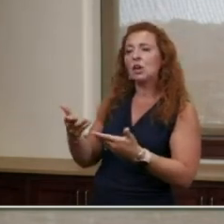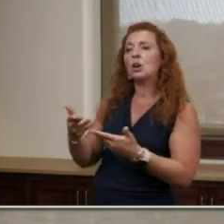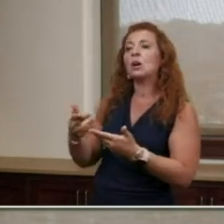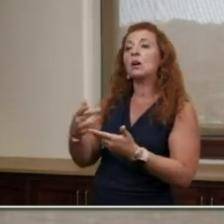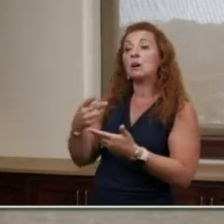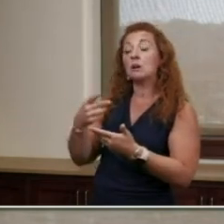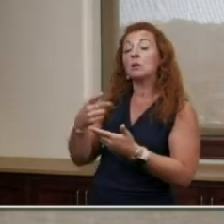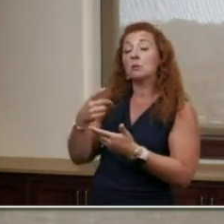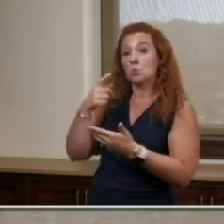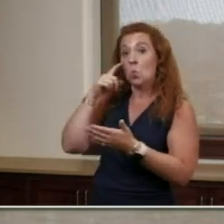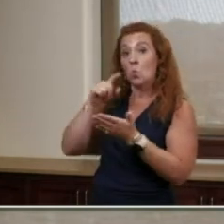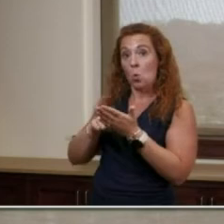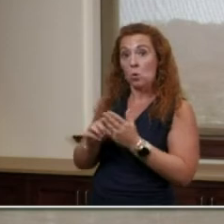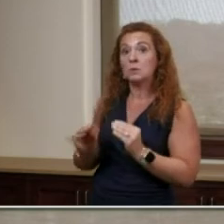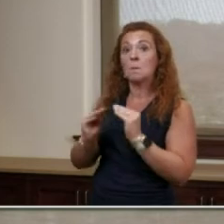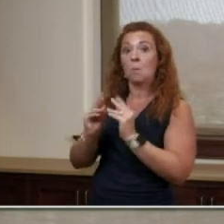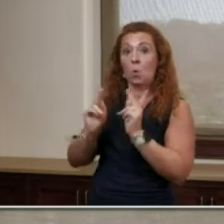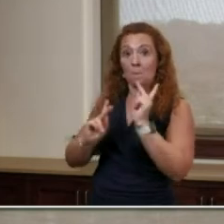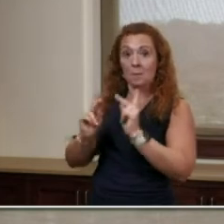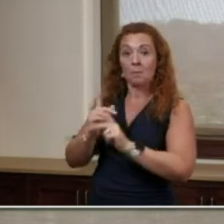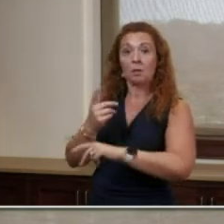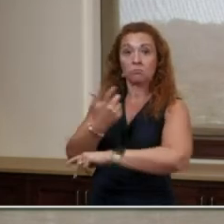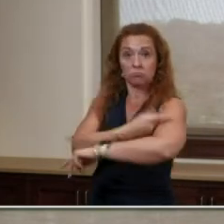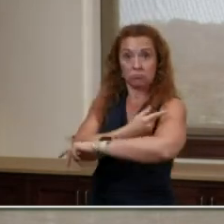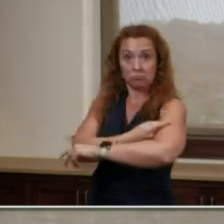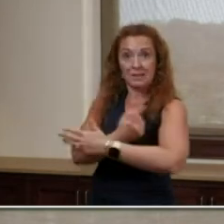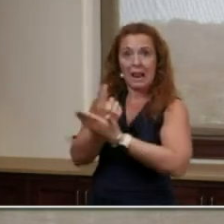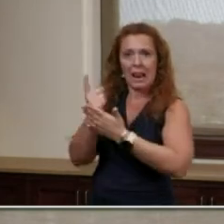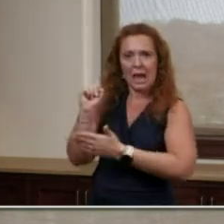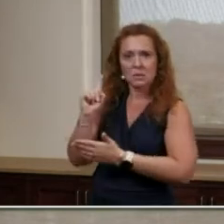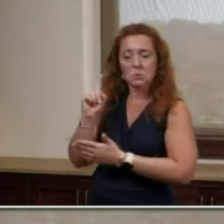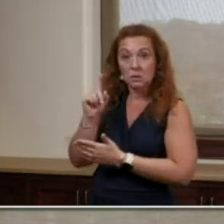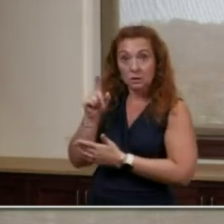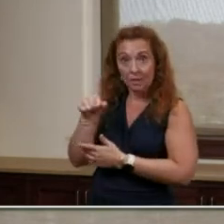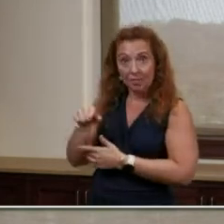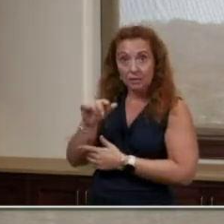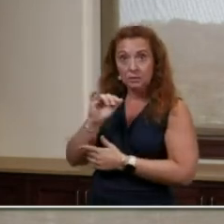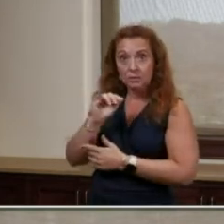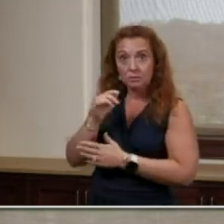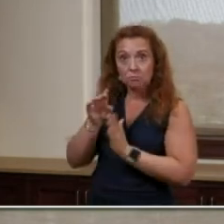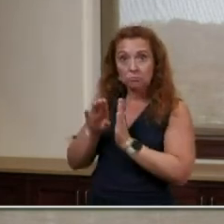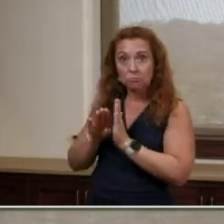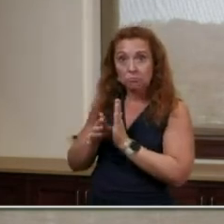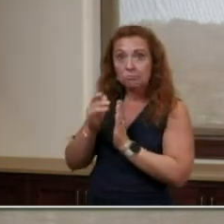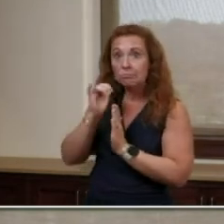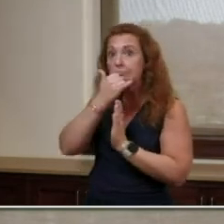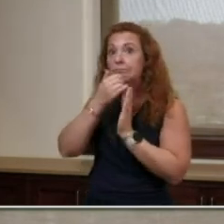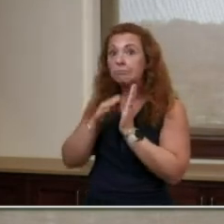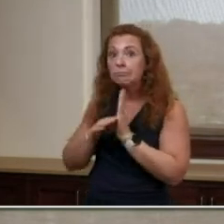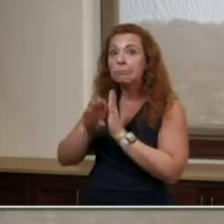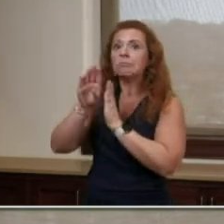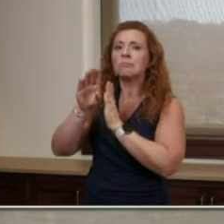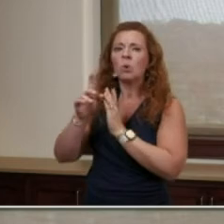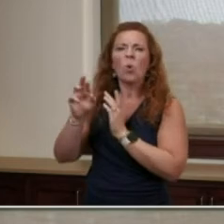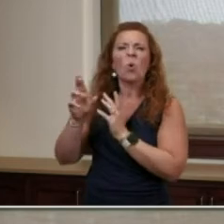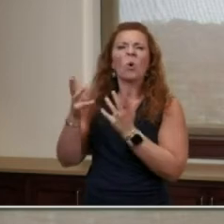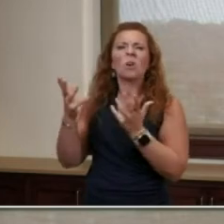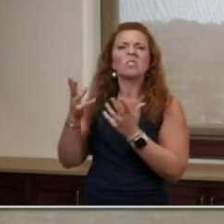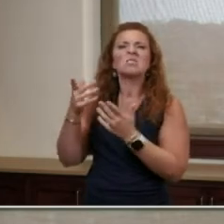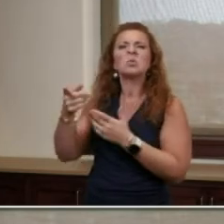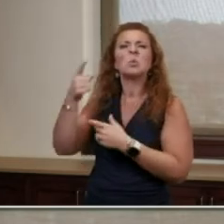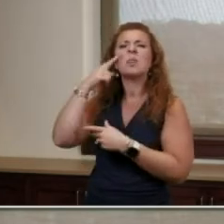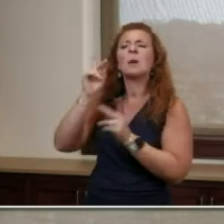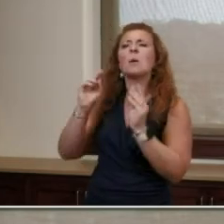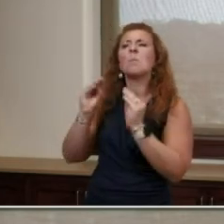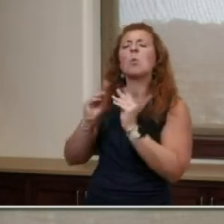first doses last week. Is this a blip, or are certain initiatives starting to have an impact? Or do you think that people are just motivated by concerns around the Delta